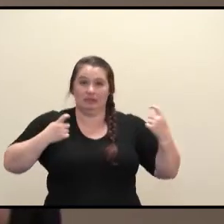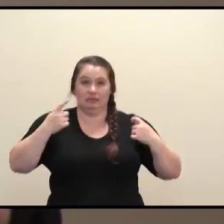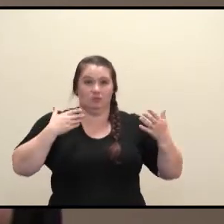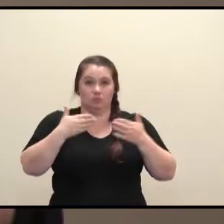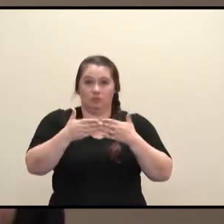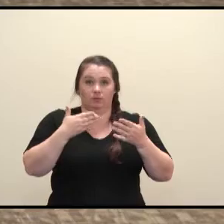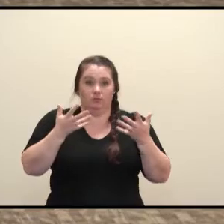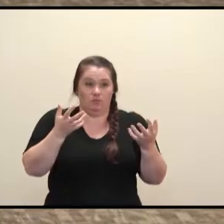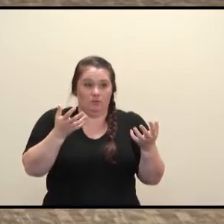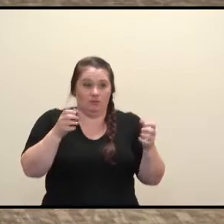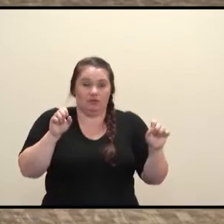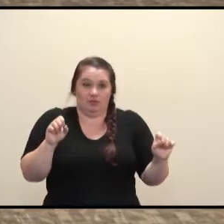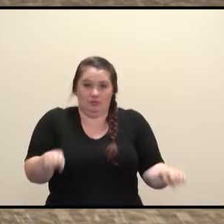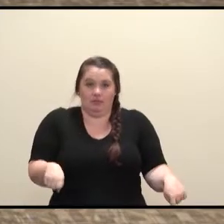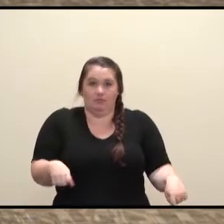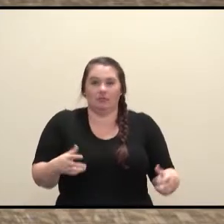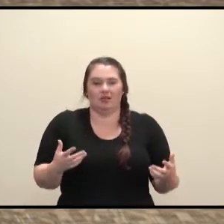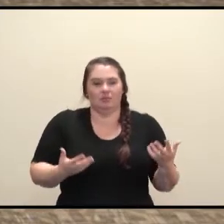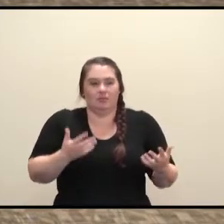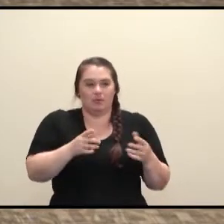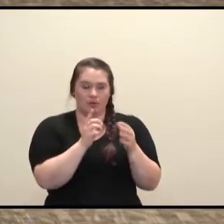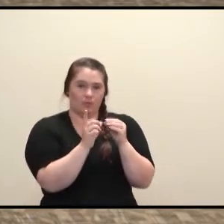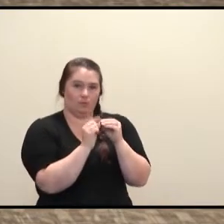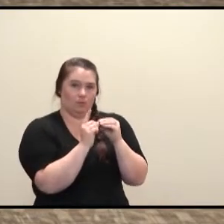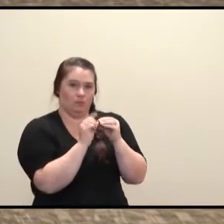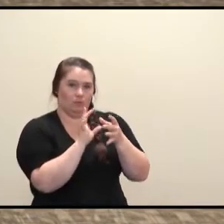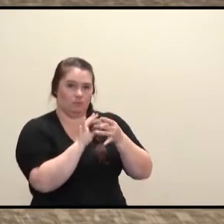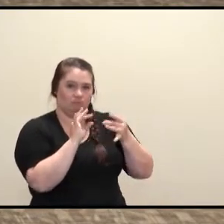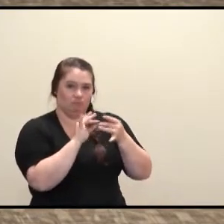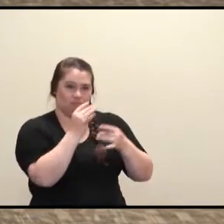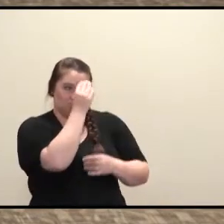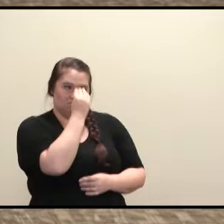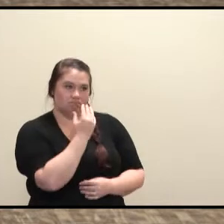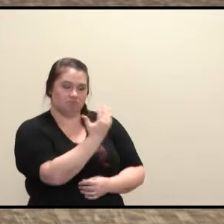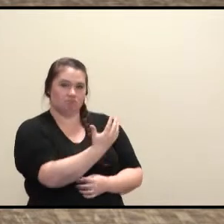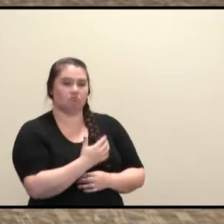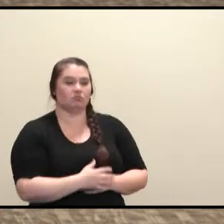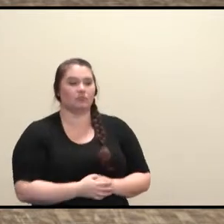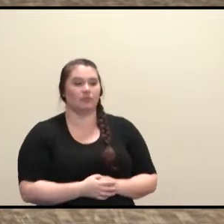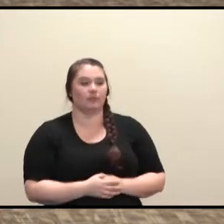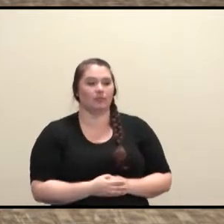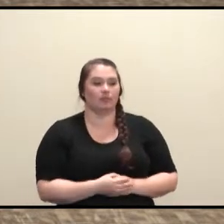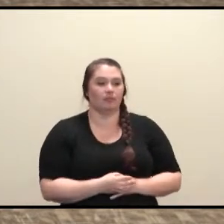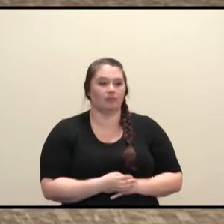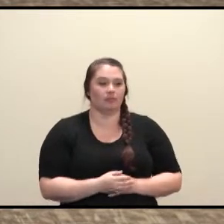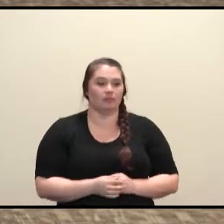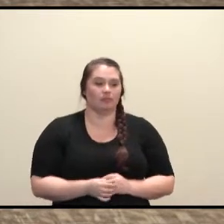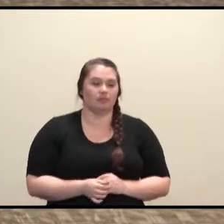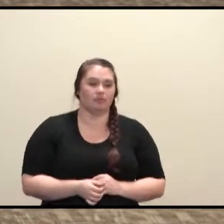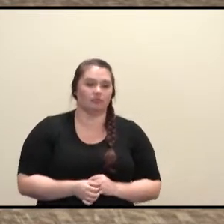that. And I might make one more comment, that those are